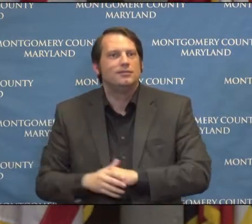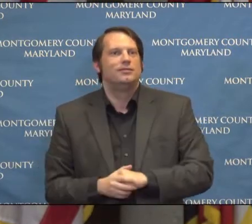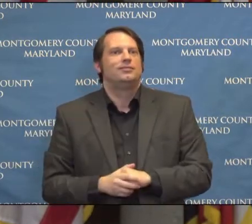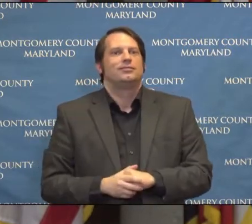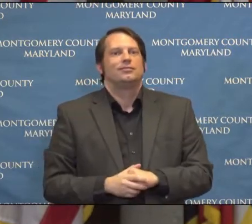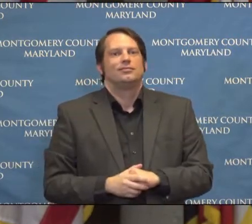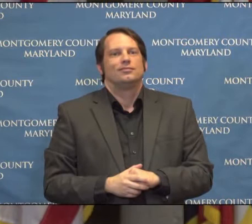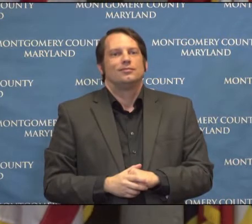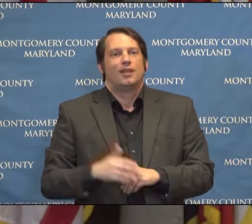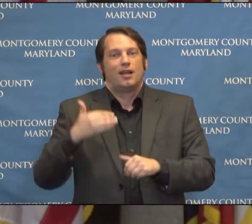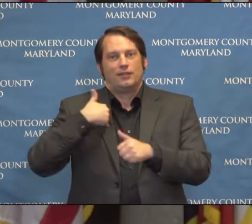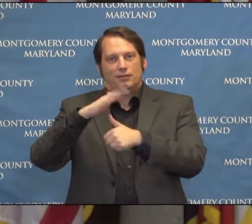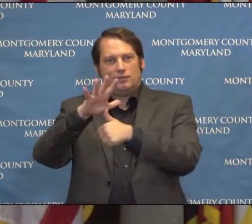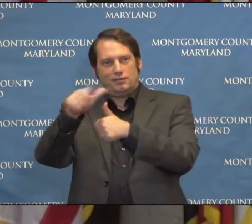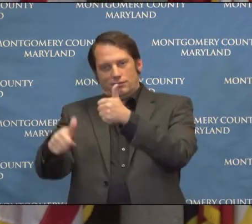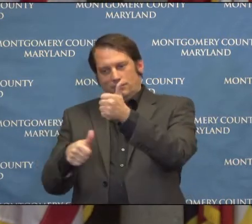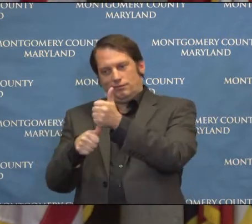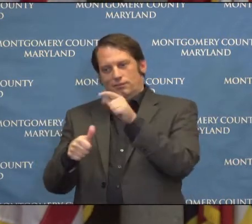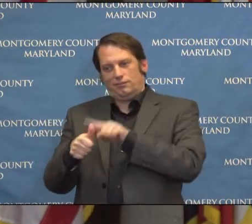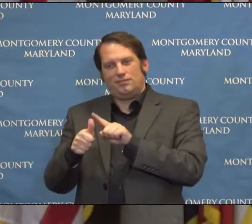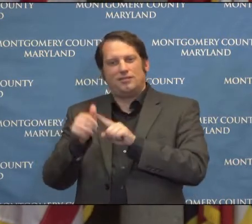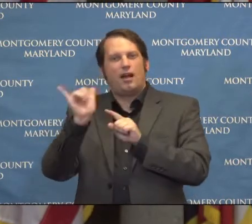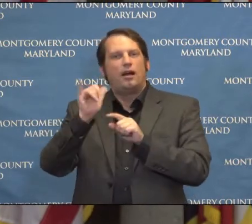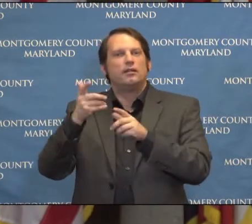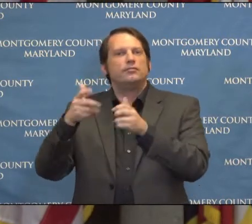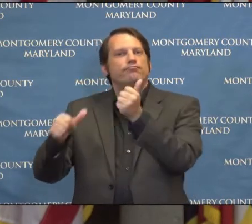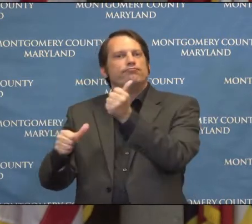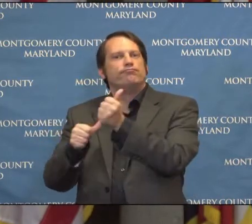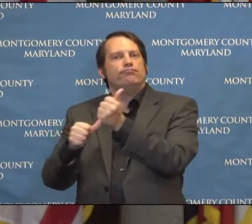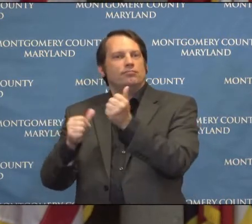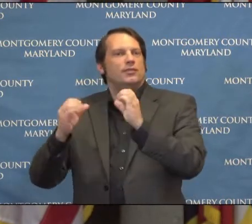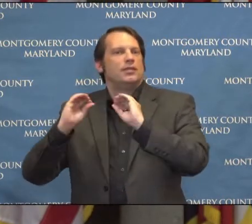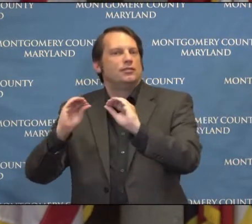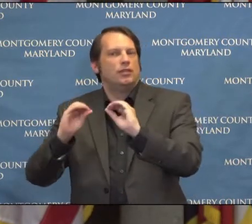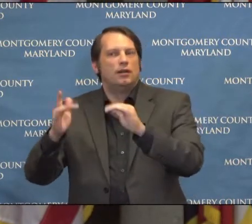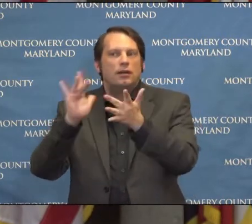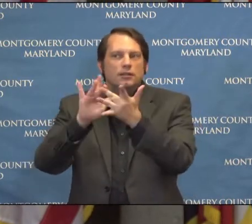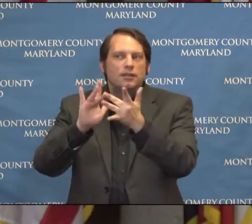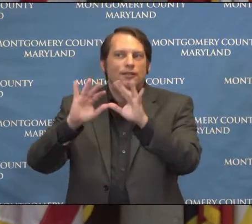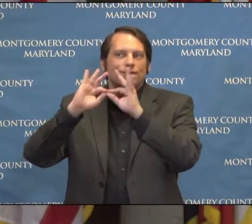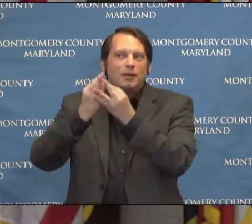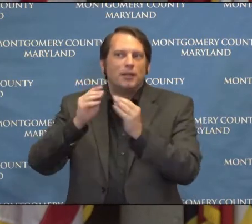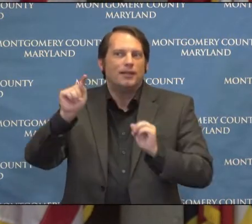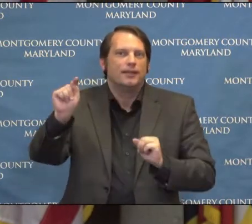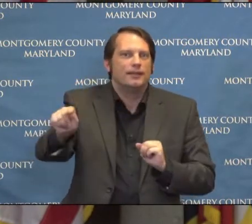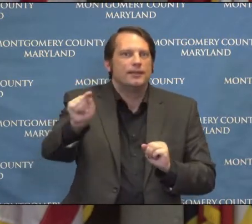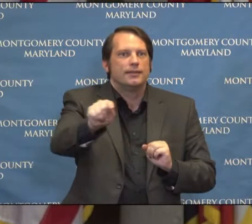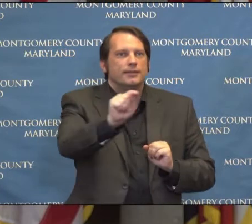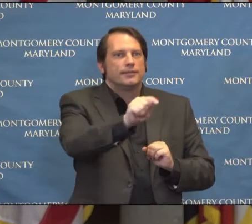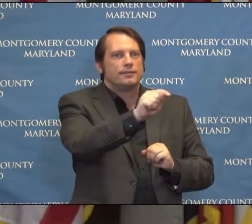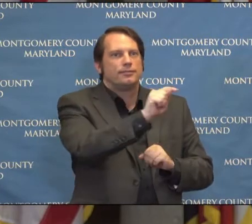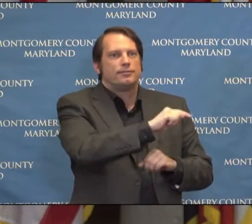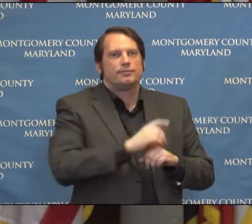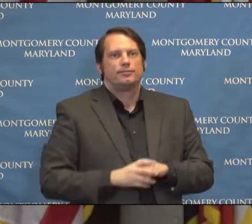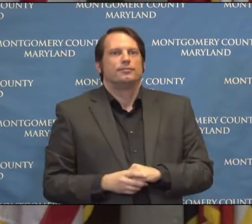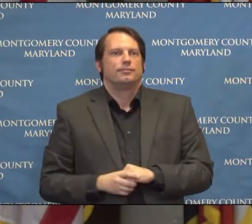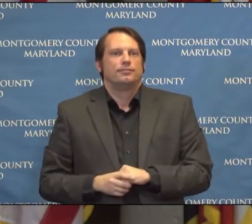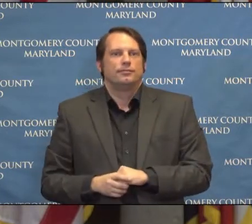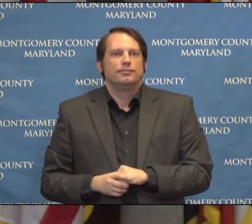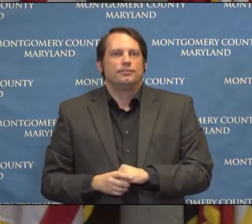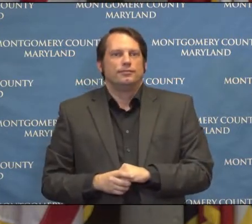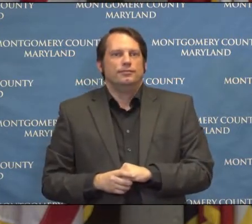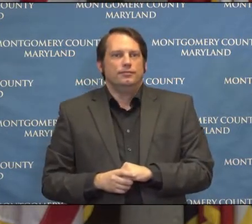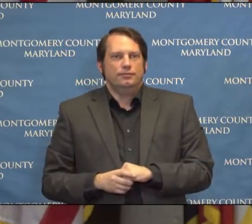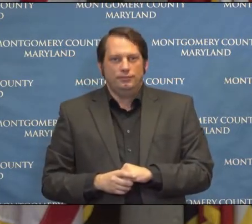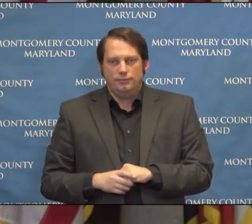and families and talking with them about how we can help them, whether we're talking about connectivity, digital tools,